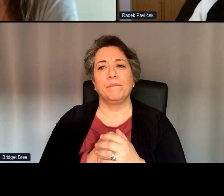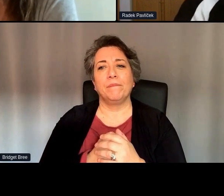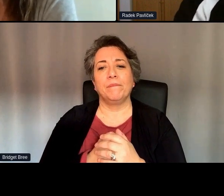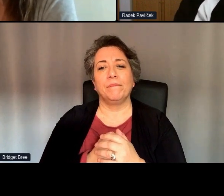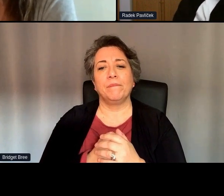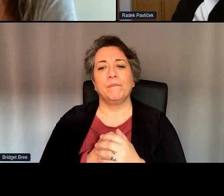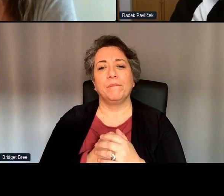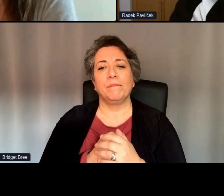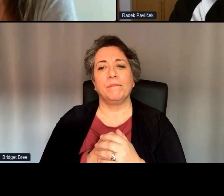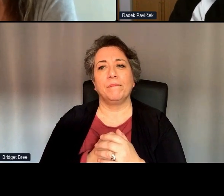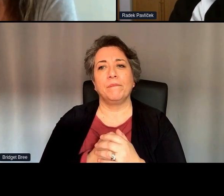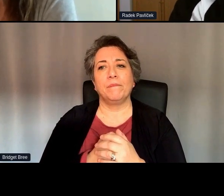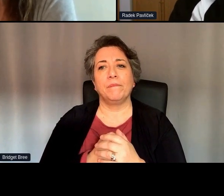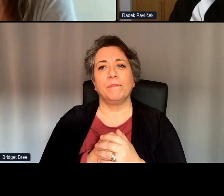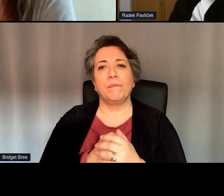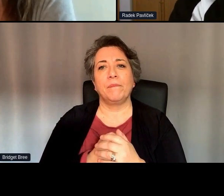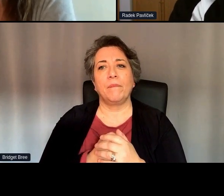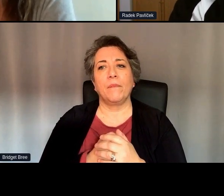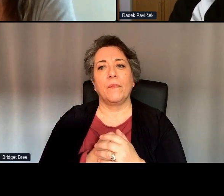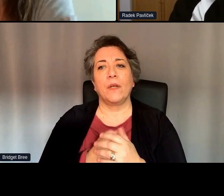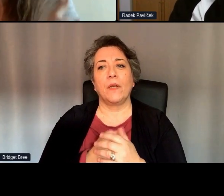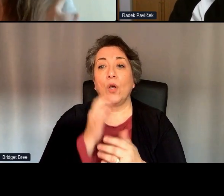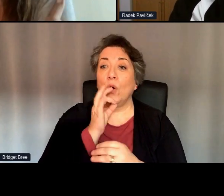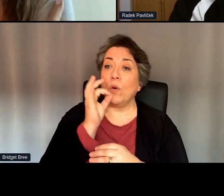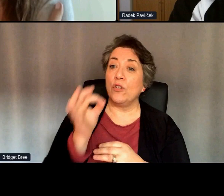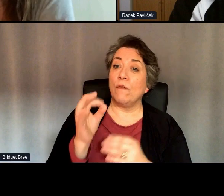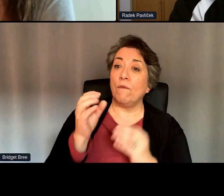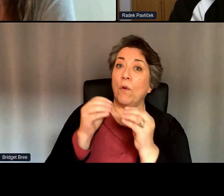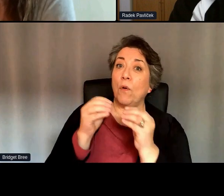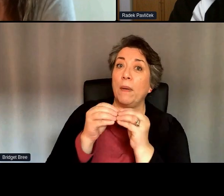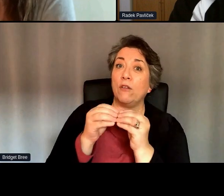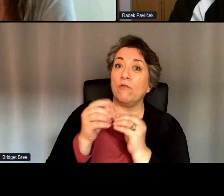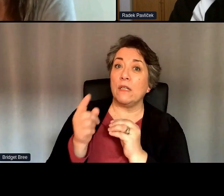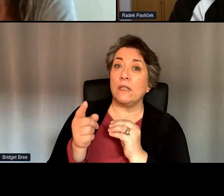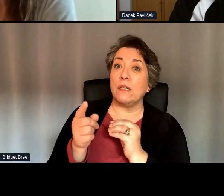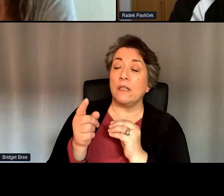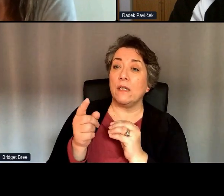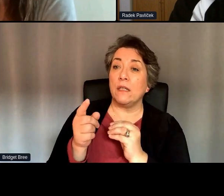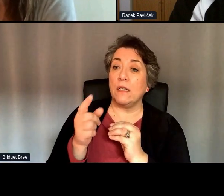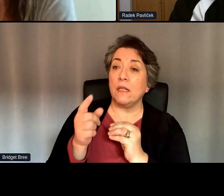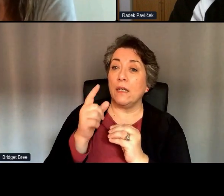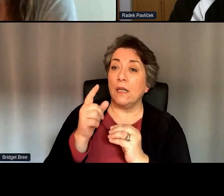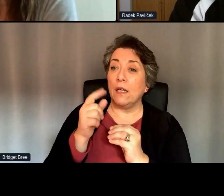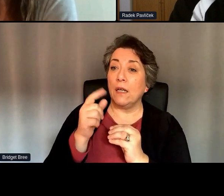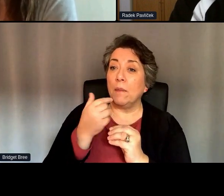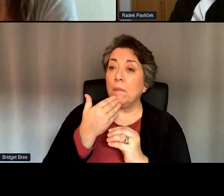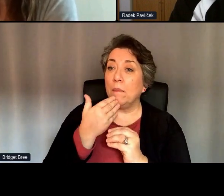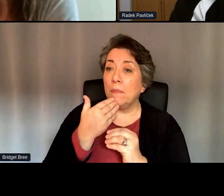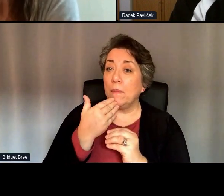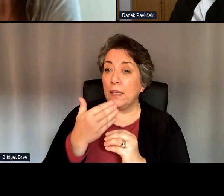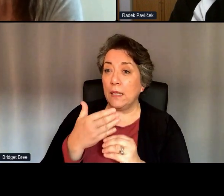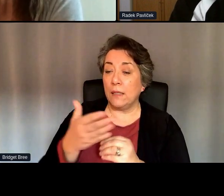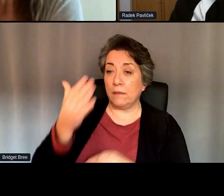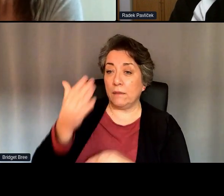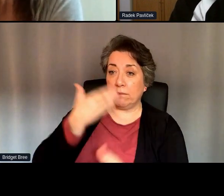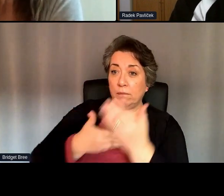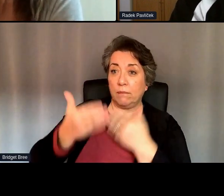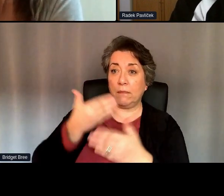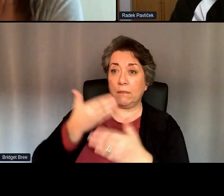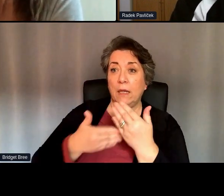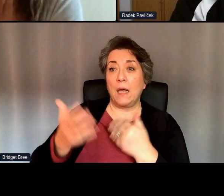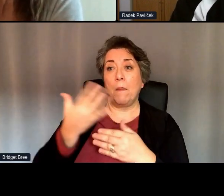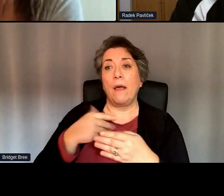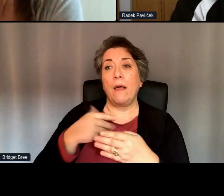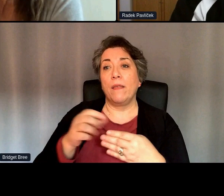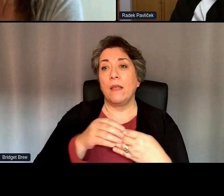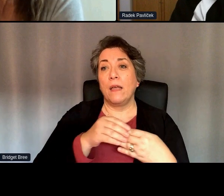Yes, another question for Beatriz, just here, the ending stretch. Can you provide more information about the Atos apprenticeship program? Oh, it's